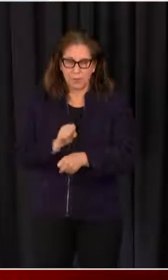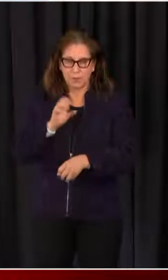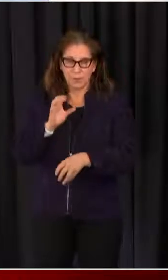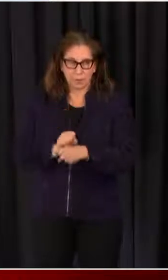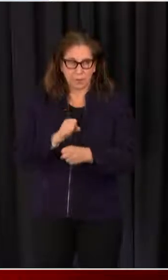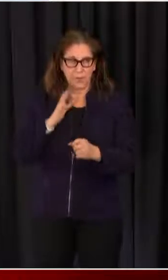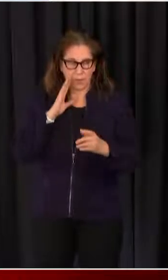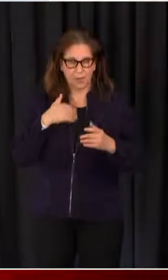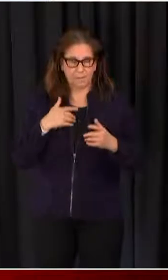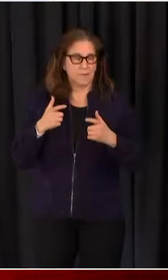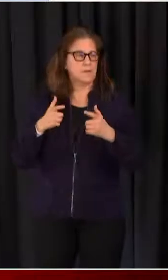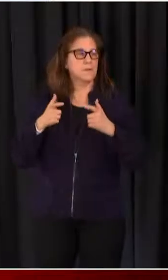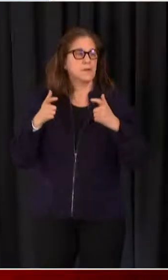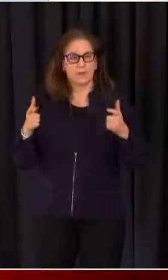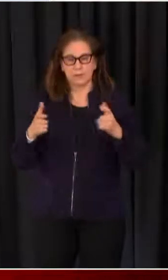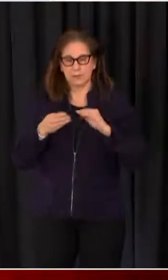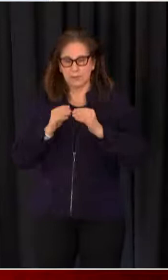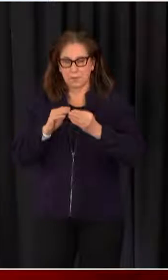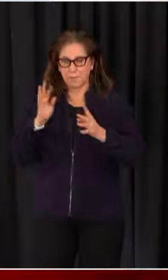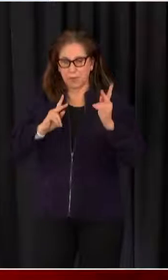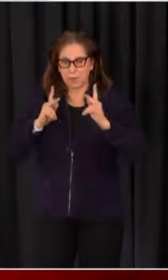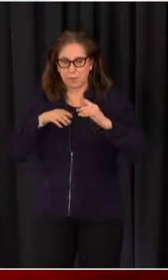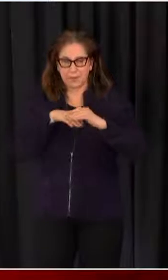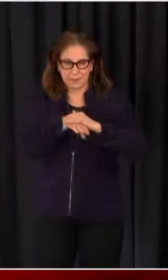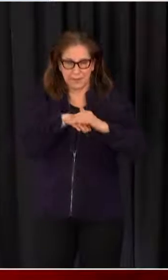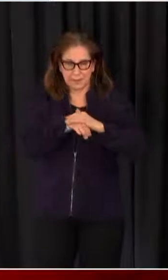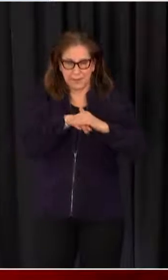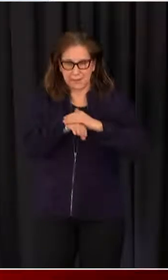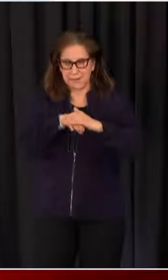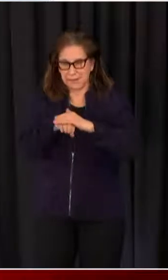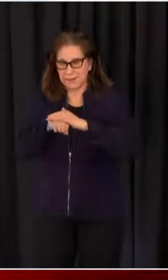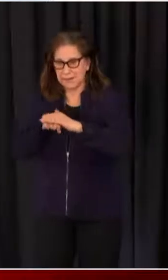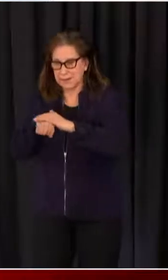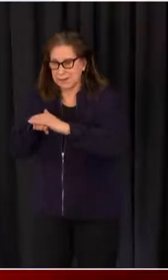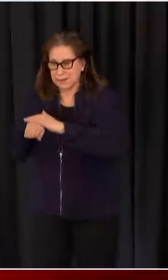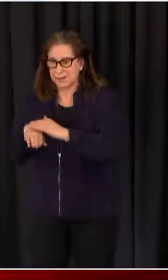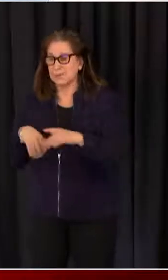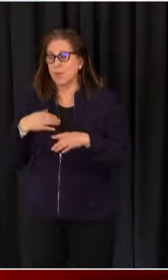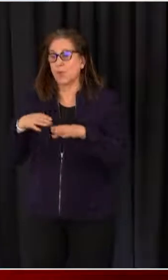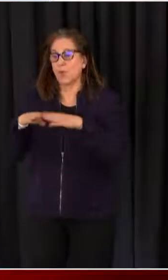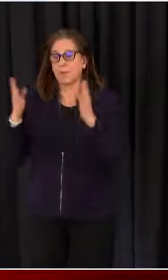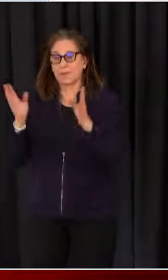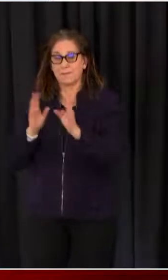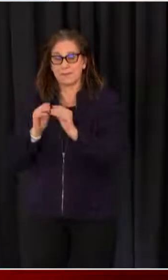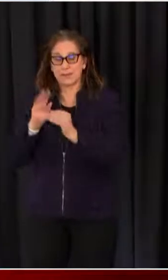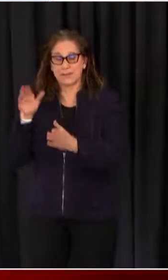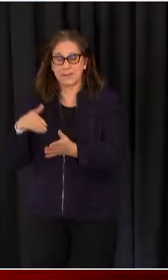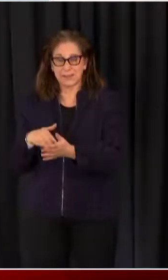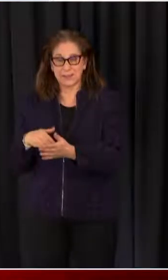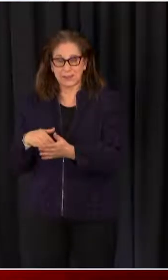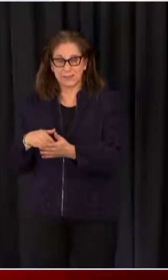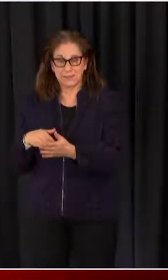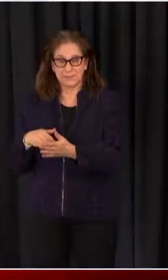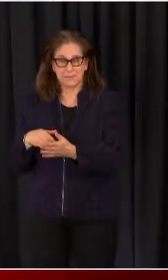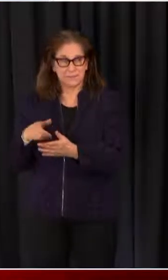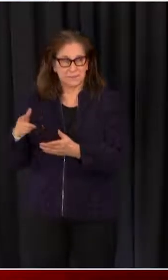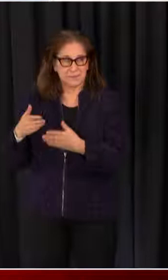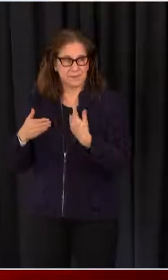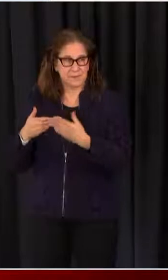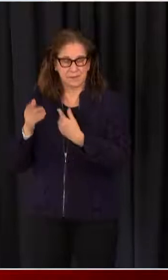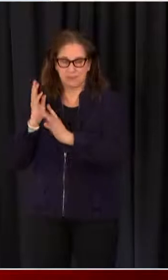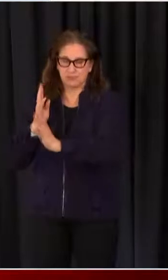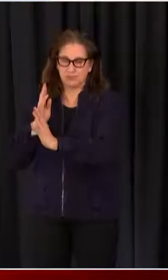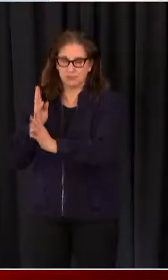throughput status. We've also opted this week to open the convention center. It has been a high throughput